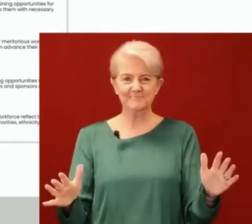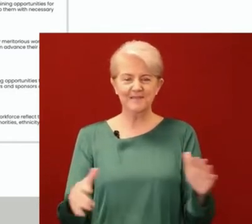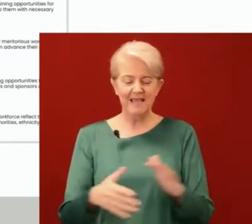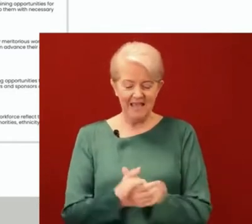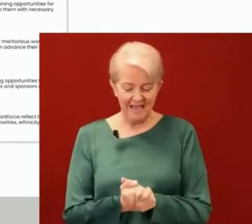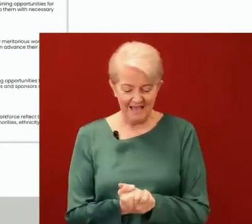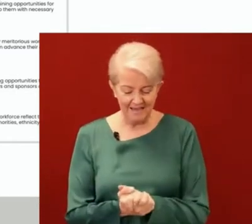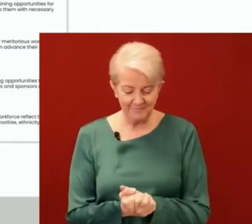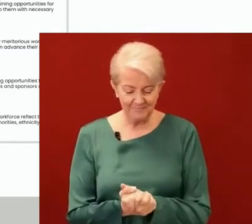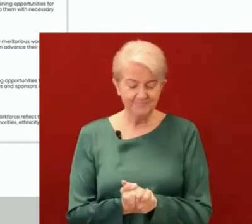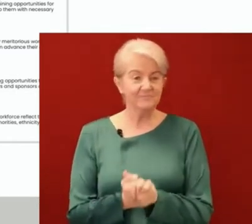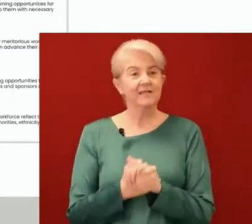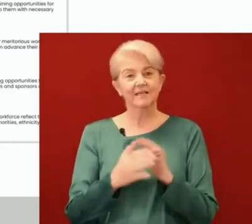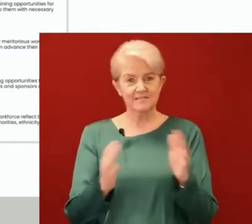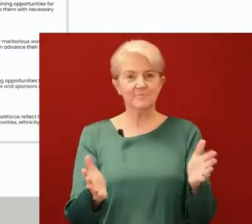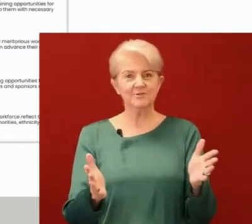pictures.